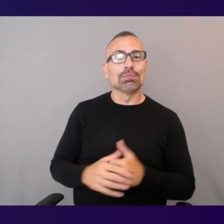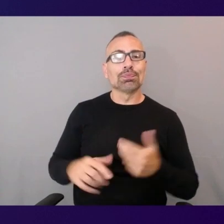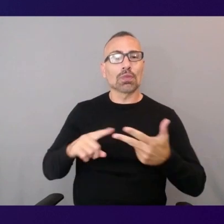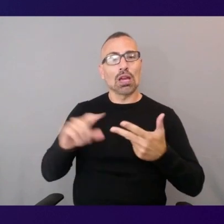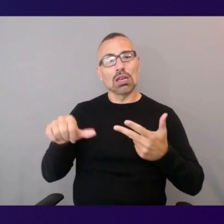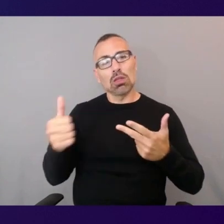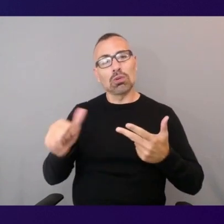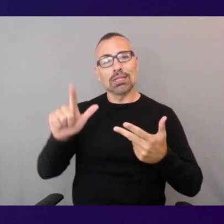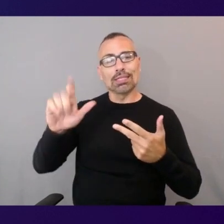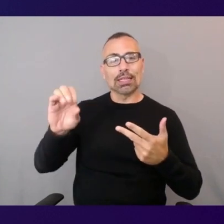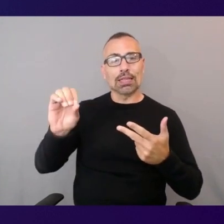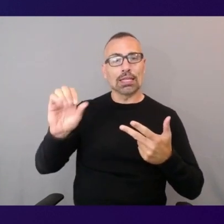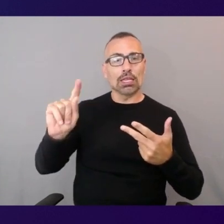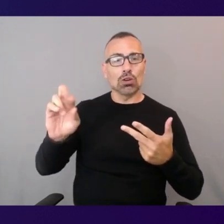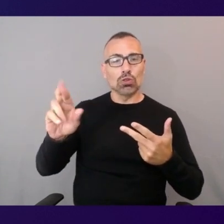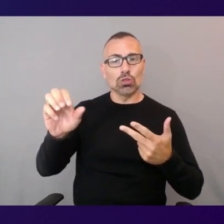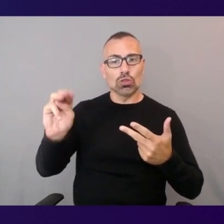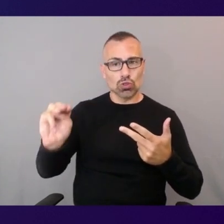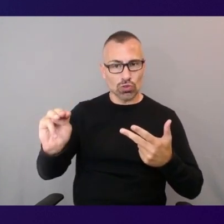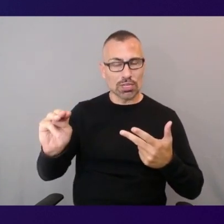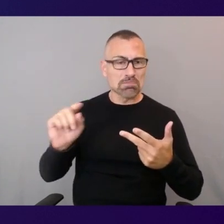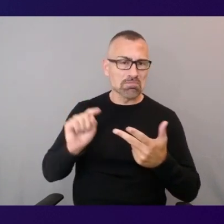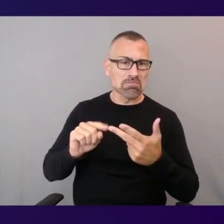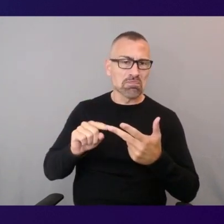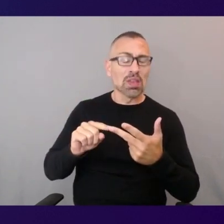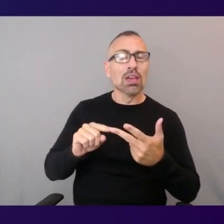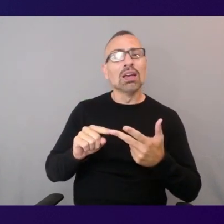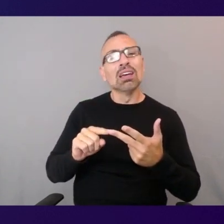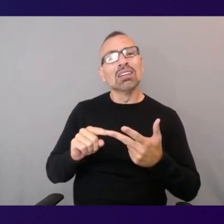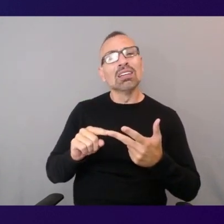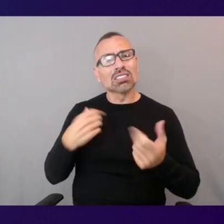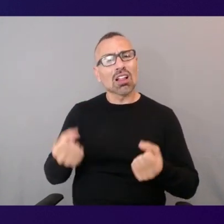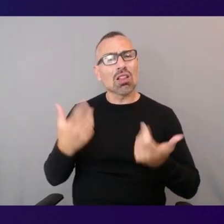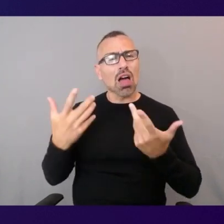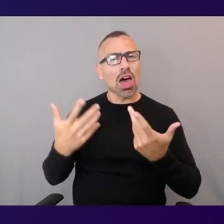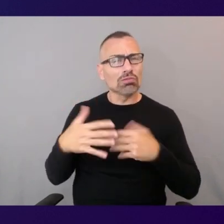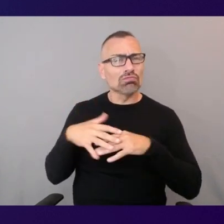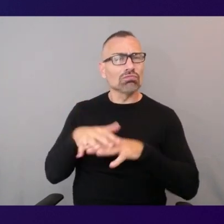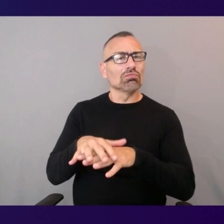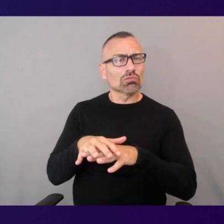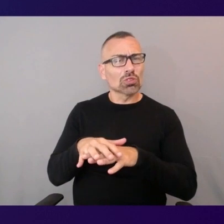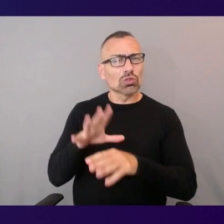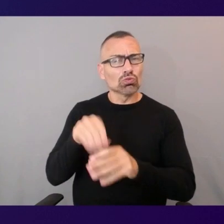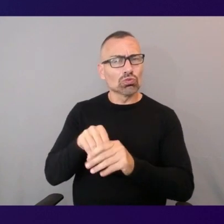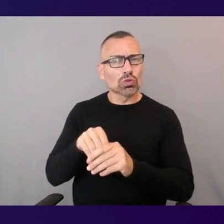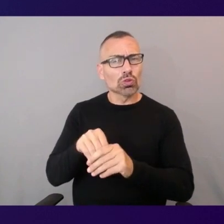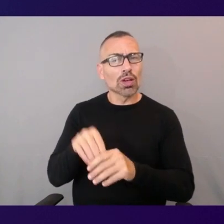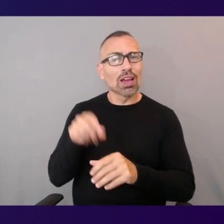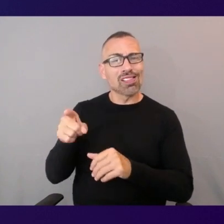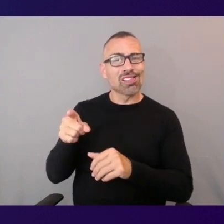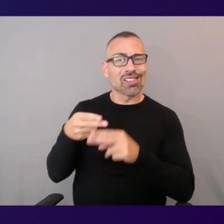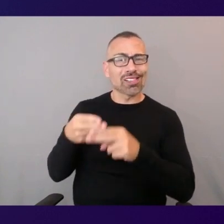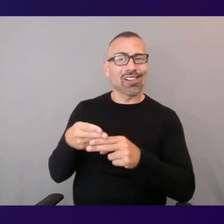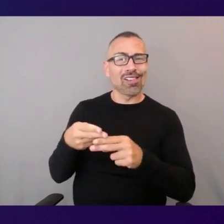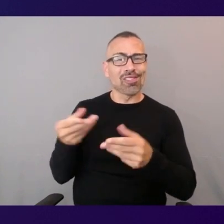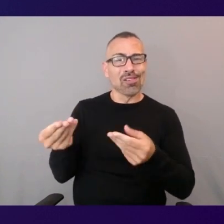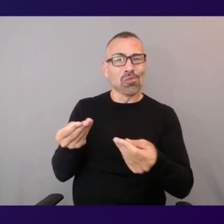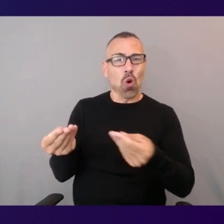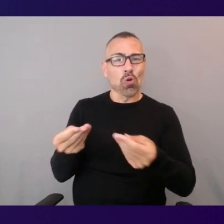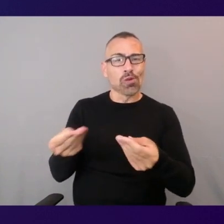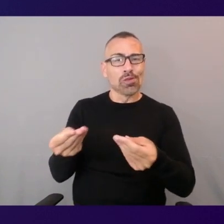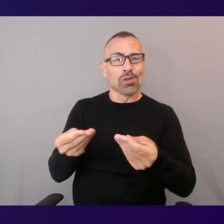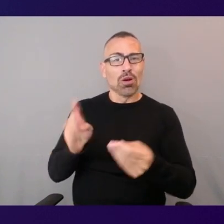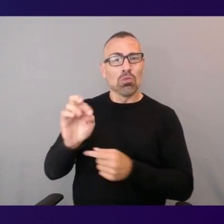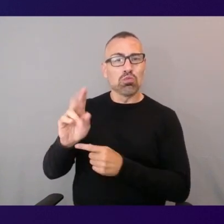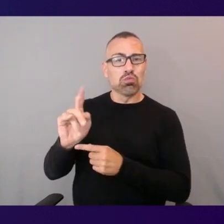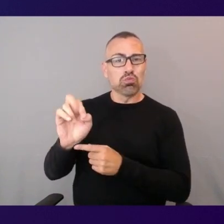Workspace's core and has built in a lot of integrations. They're really known as the broker of brokers, the language that